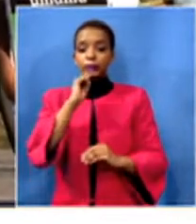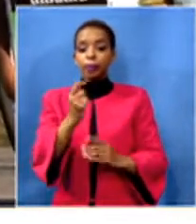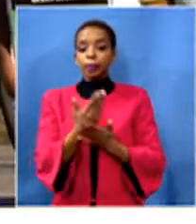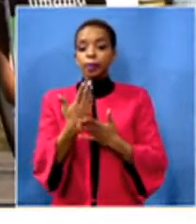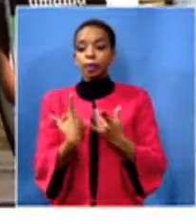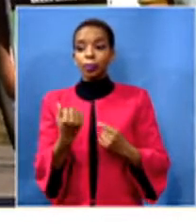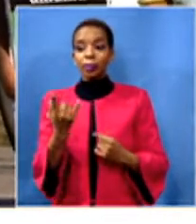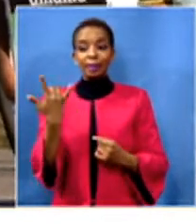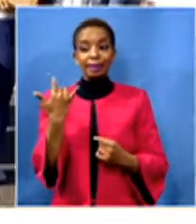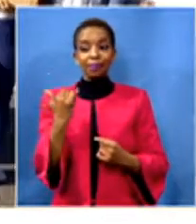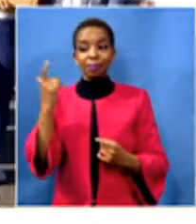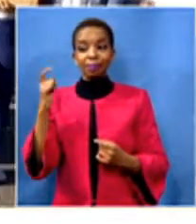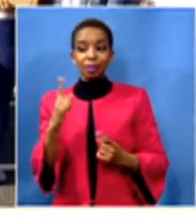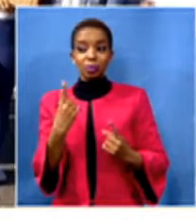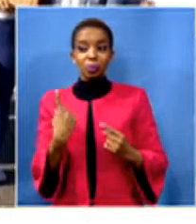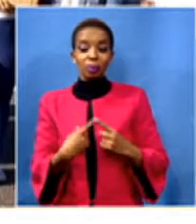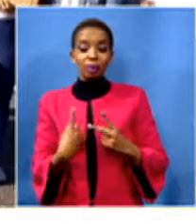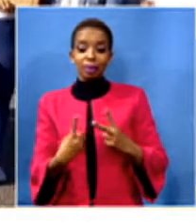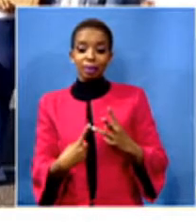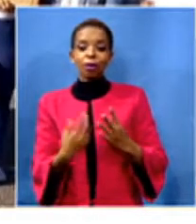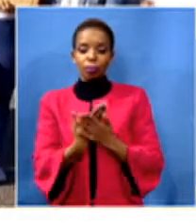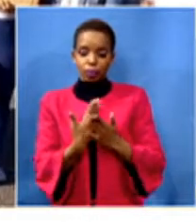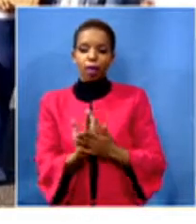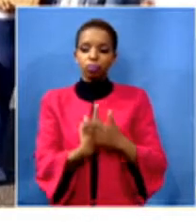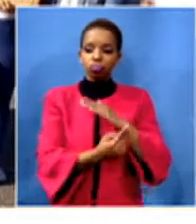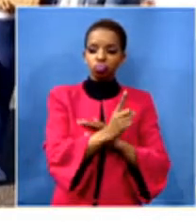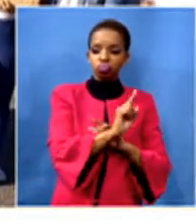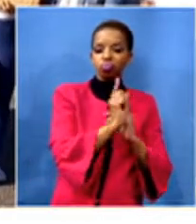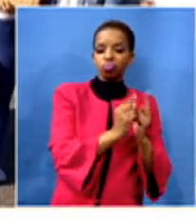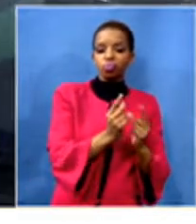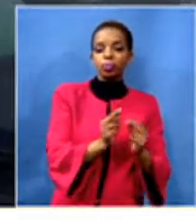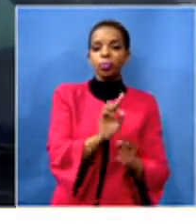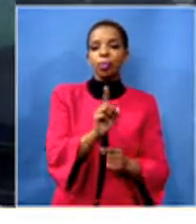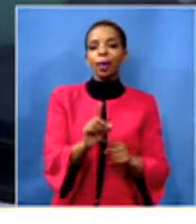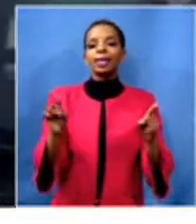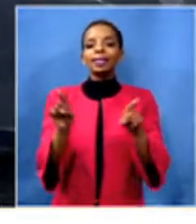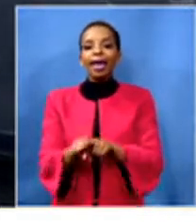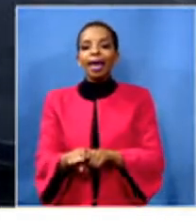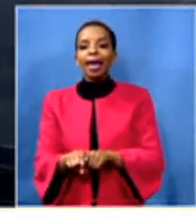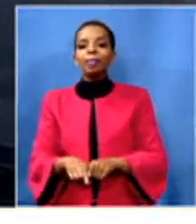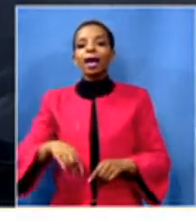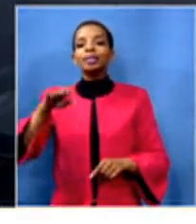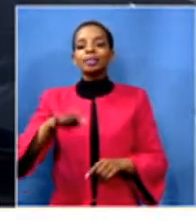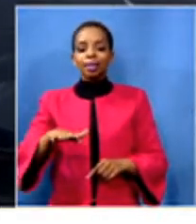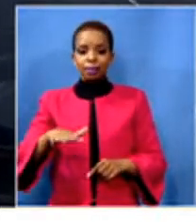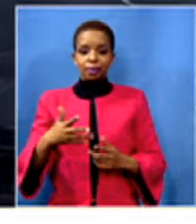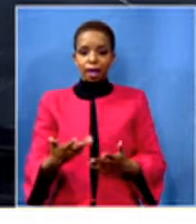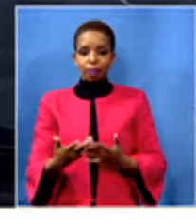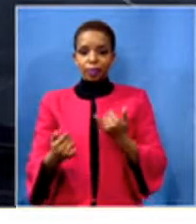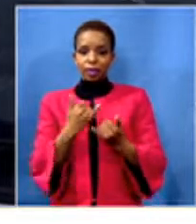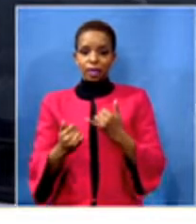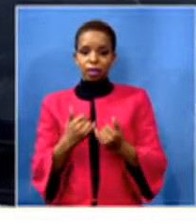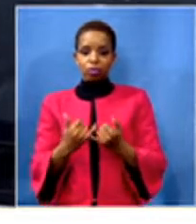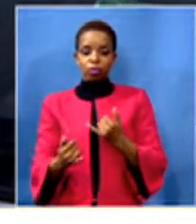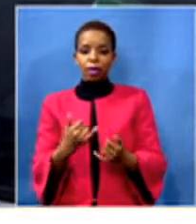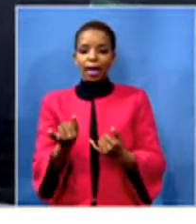the legislations to protect them. We also have the family violence, child and sexual offences units that also go to